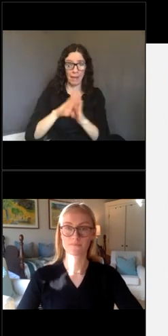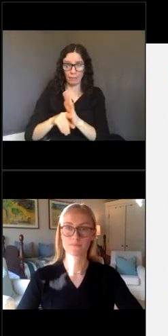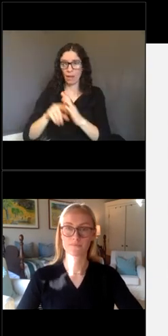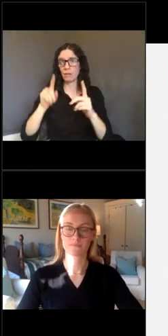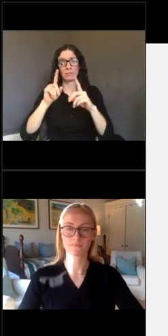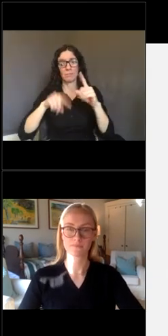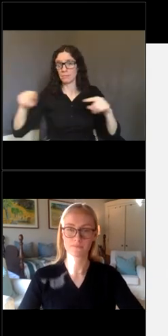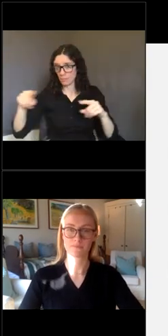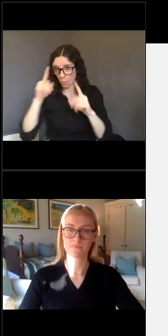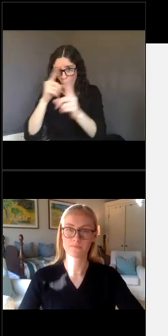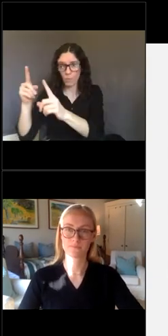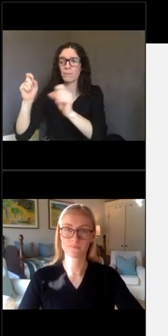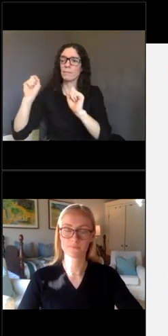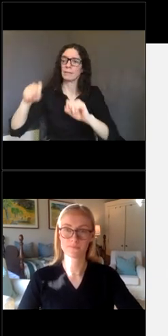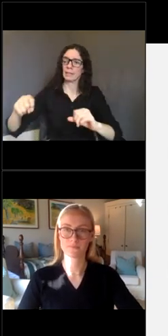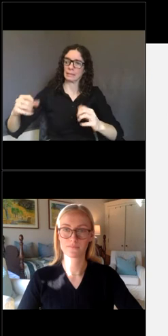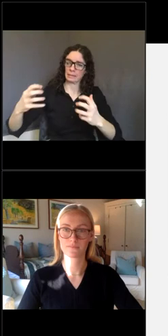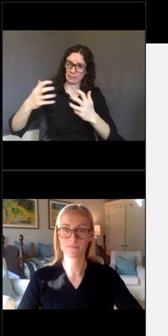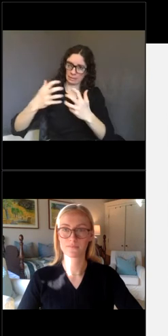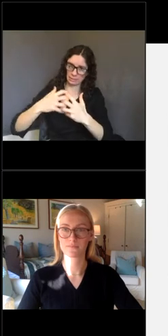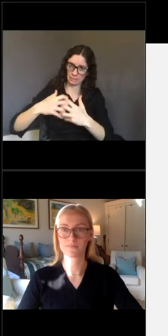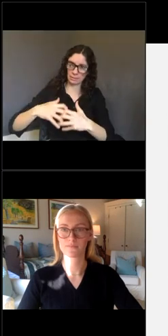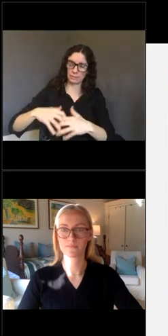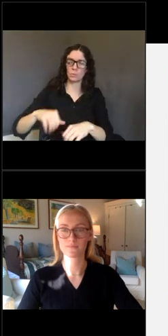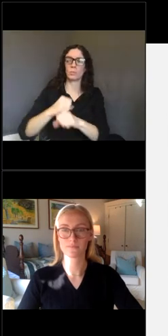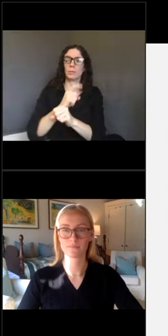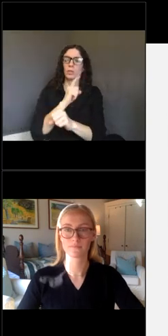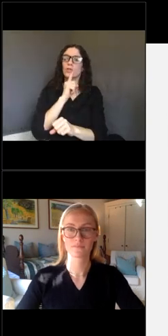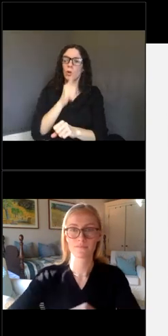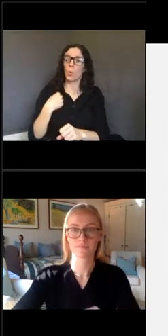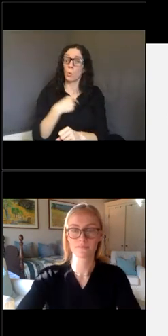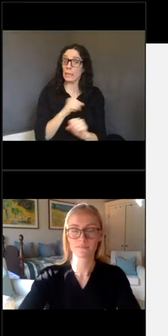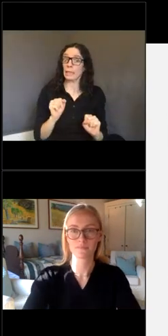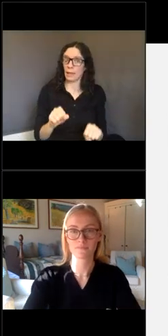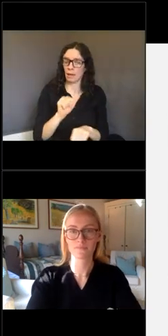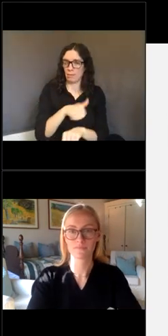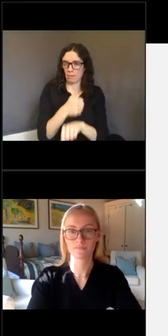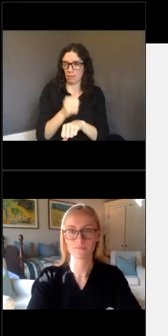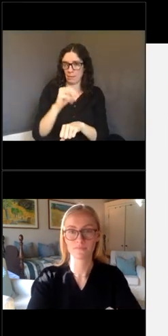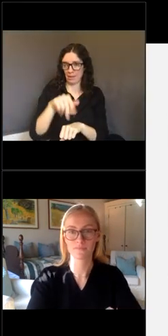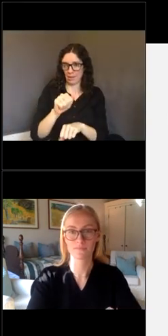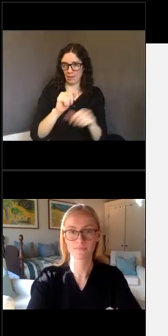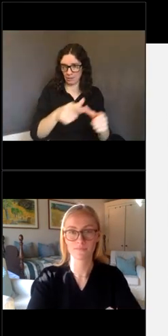have MPAs in the high seas. Next slide.